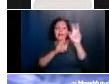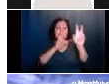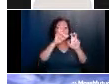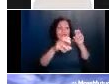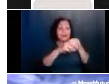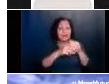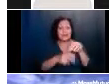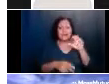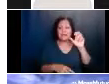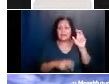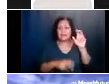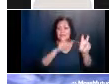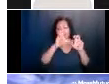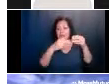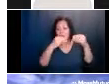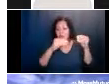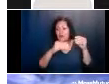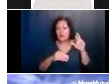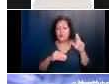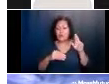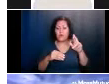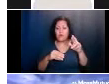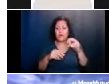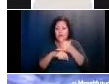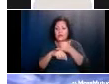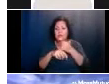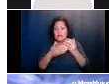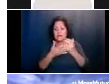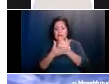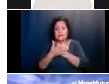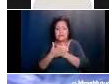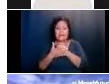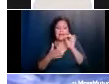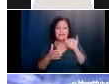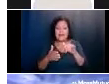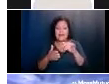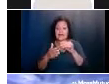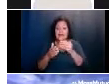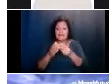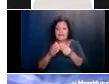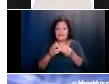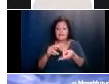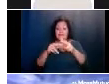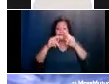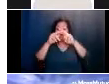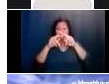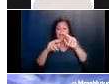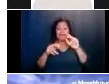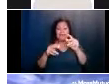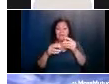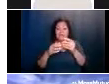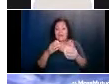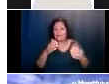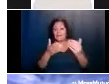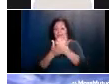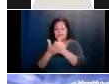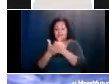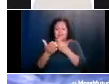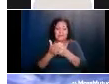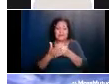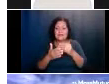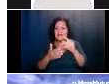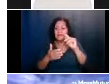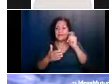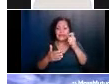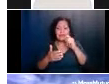or earning interest and growing, that growth is tax-free. There are no taxes due on that money, as